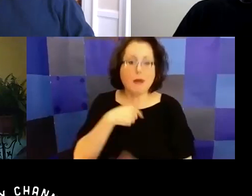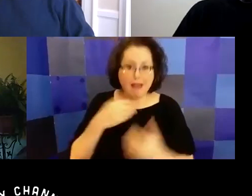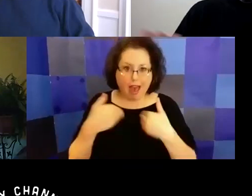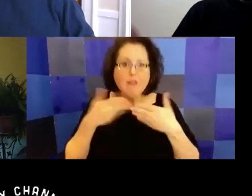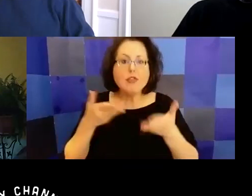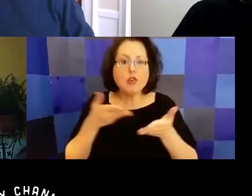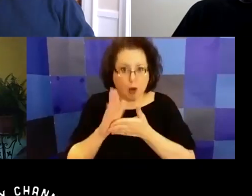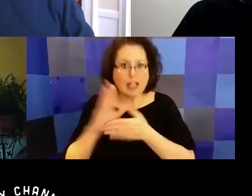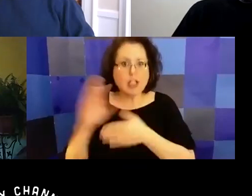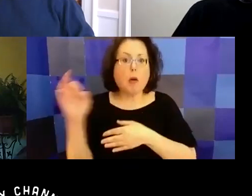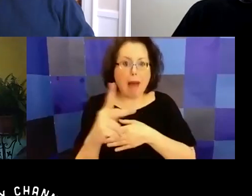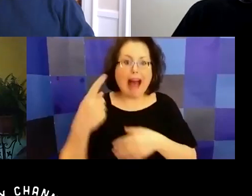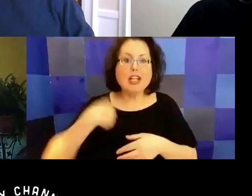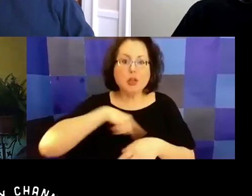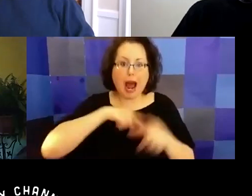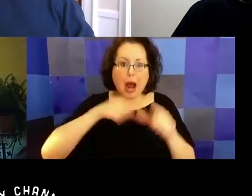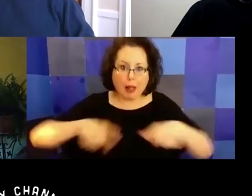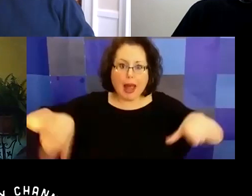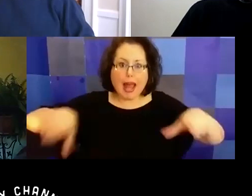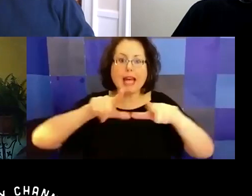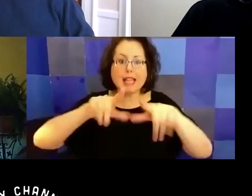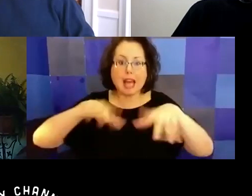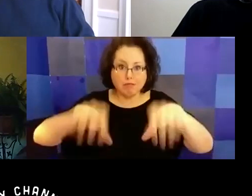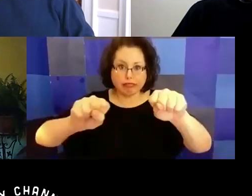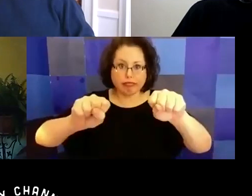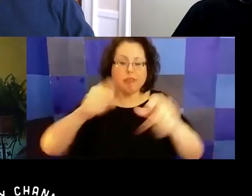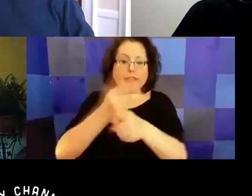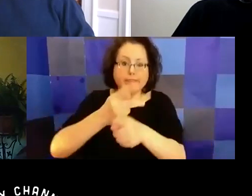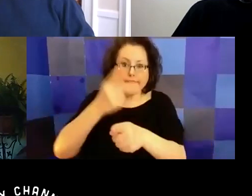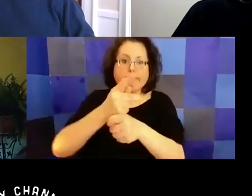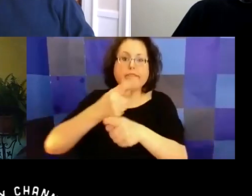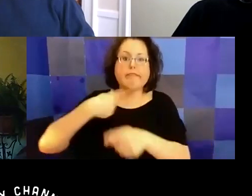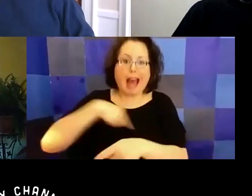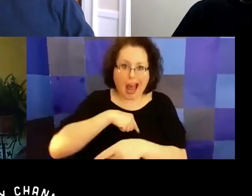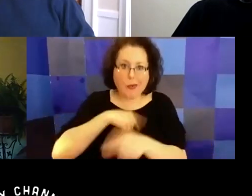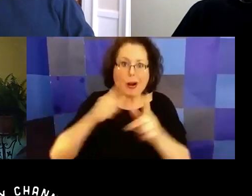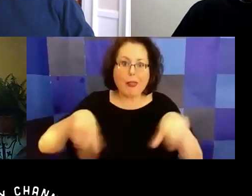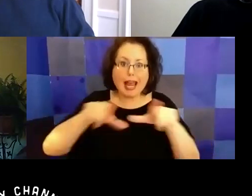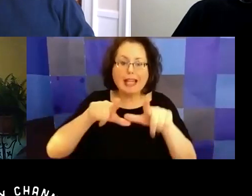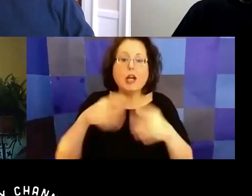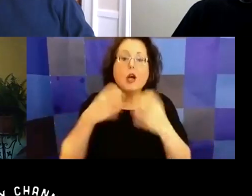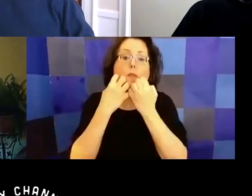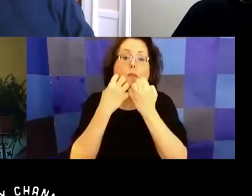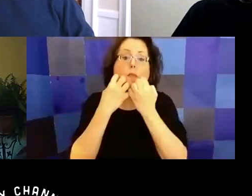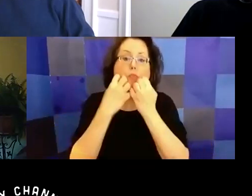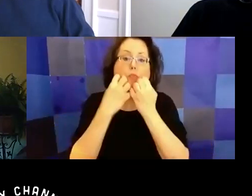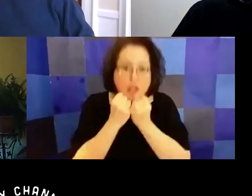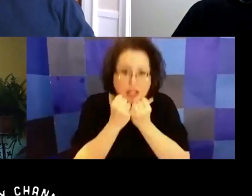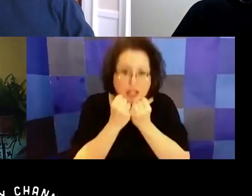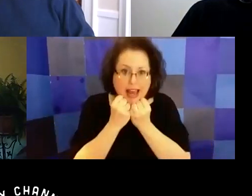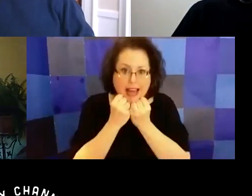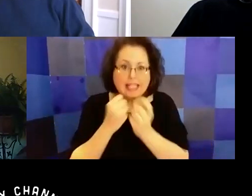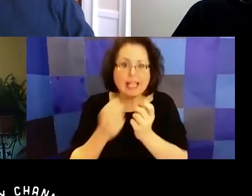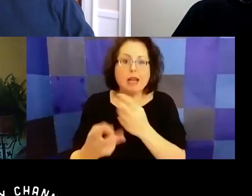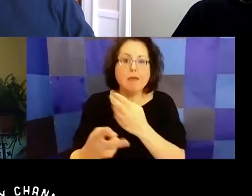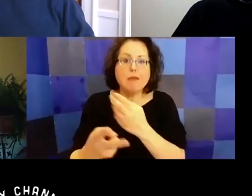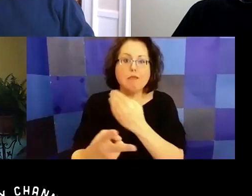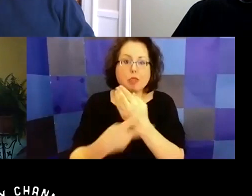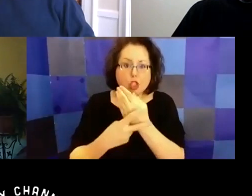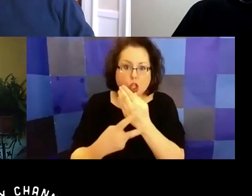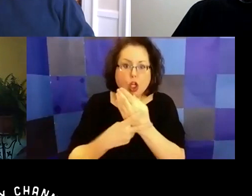to our land and to steward our land, also to protect and preserve our sacred places and